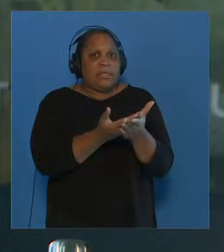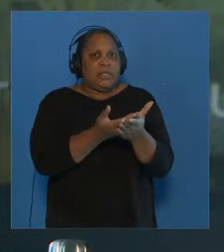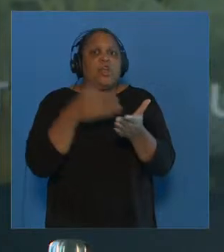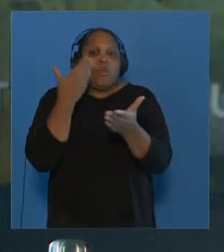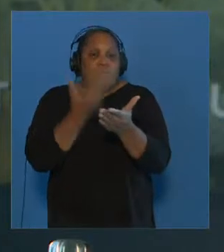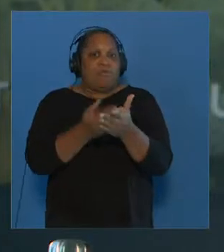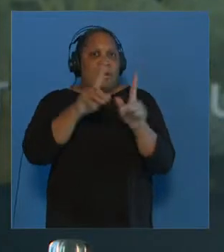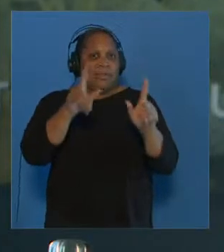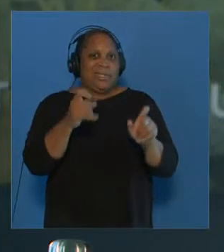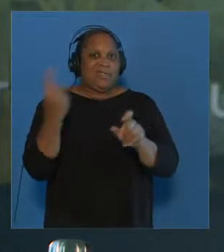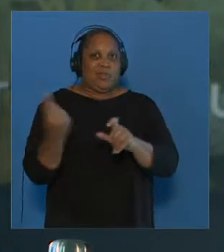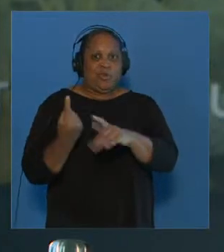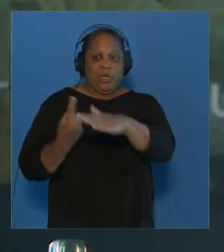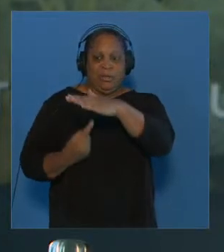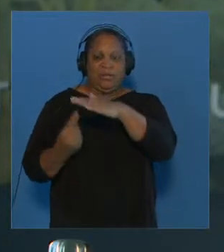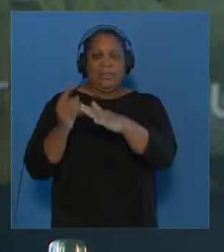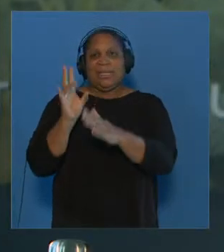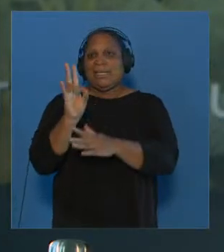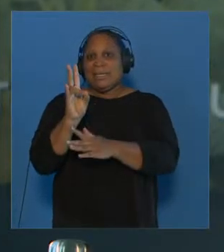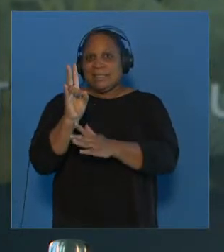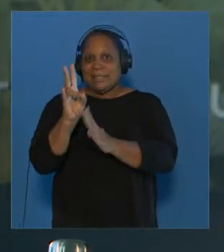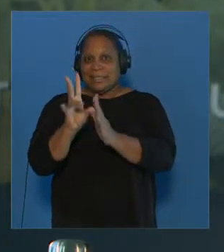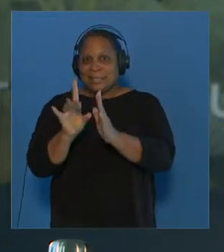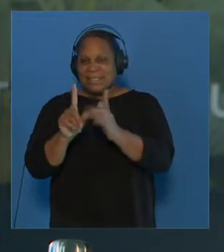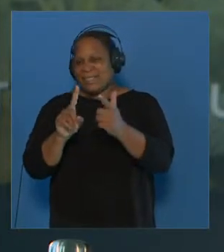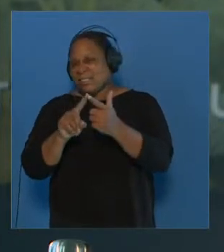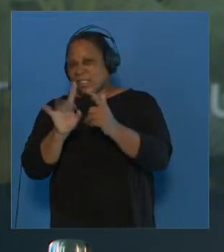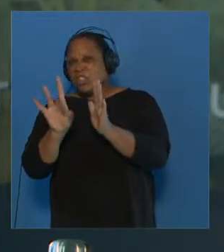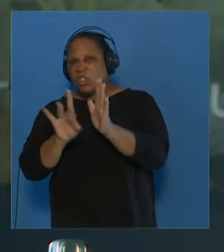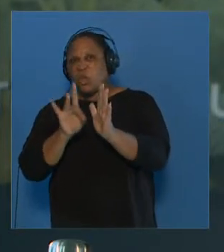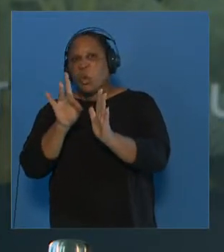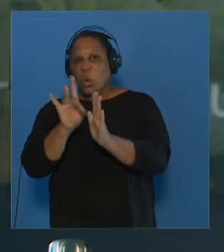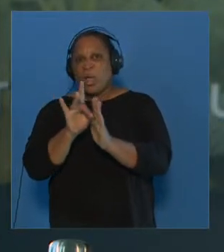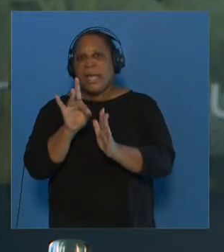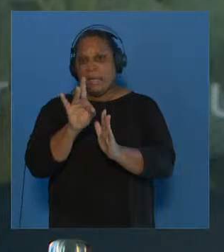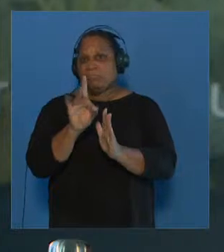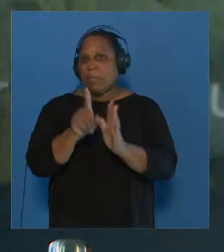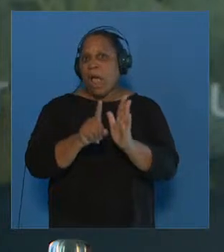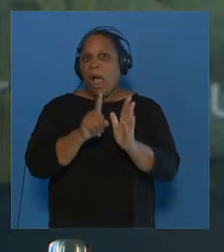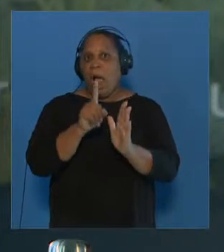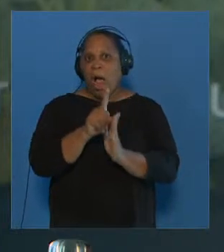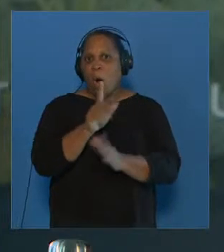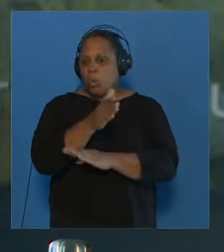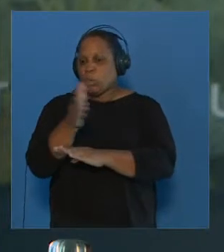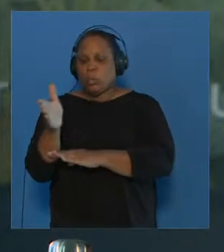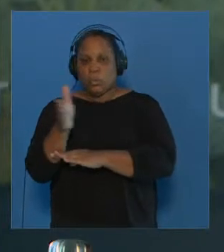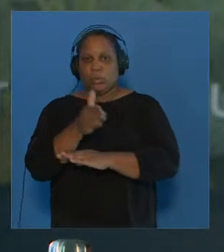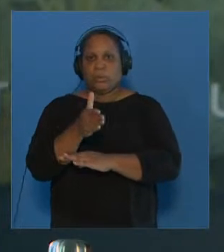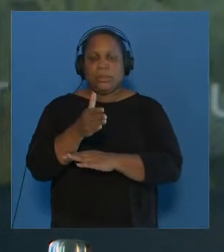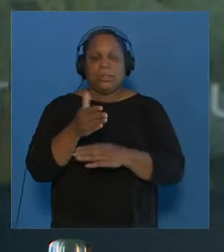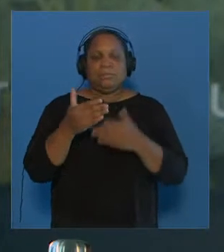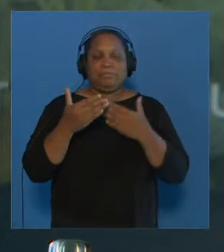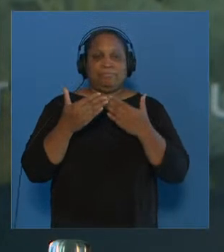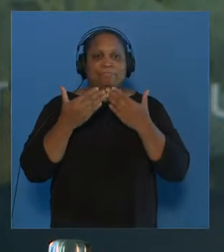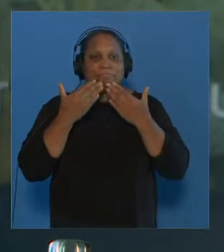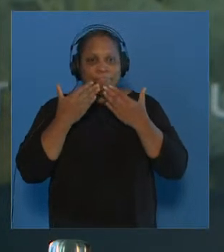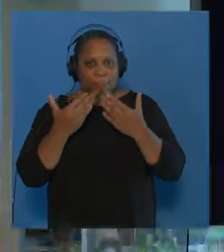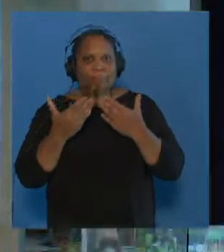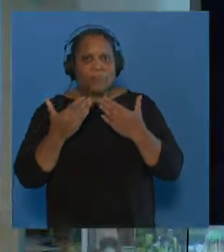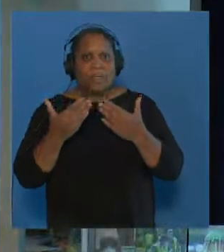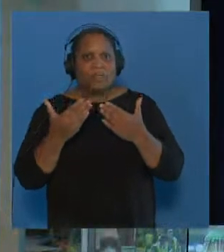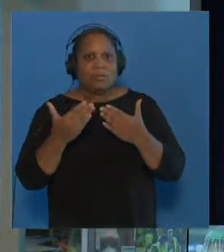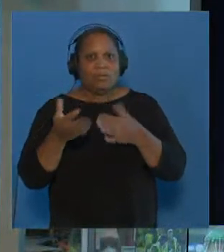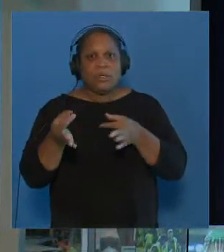test, and you only have to quarantine for 6 to 8 hours until you get your results. Okay, thank you very much for explaining that.